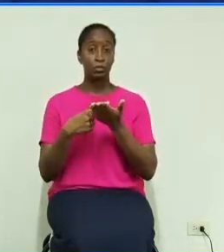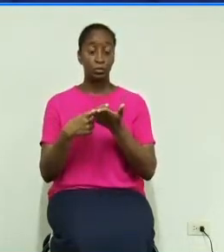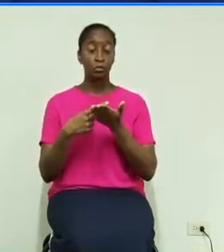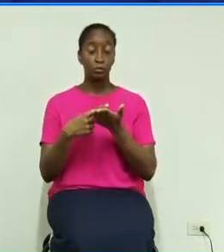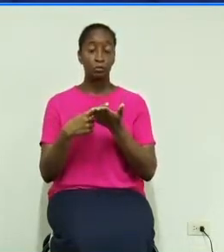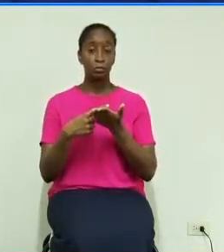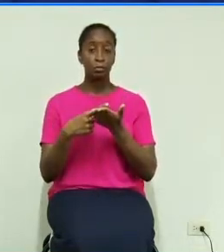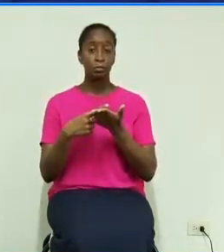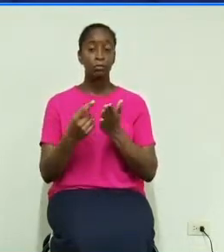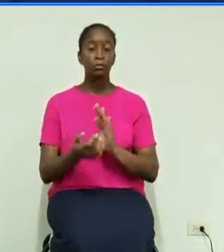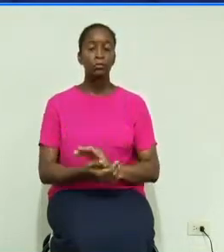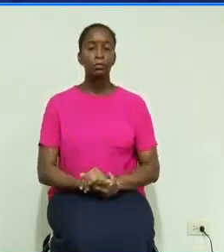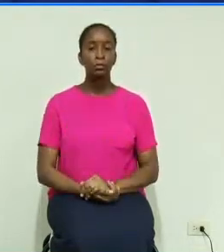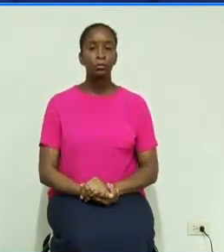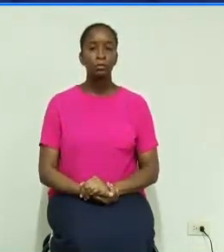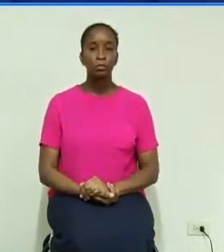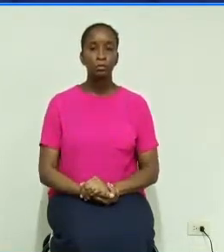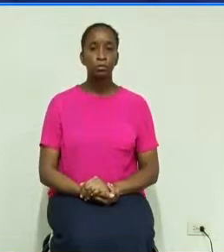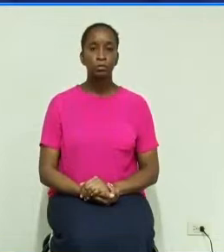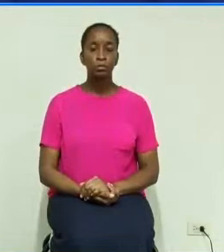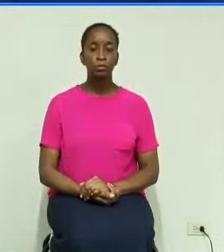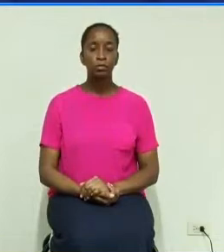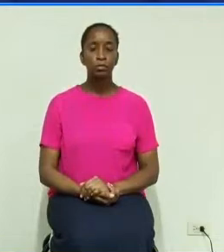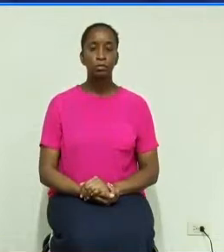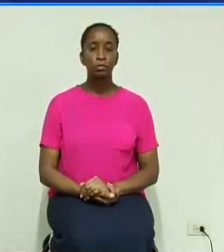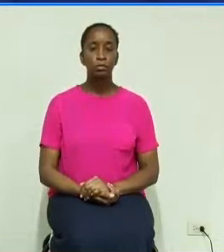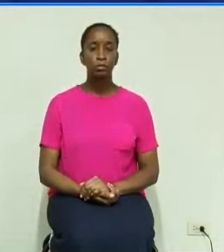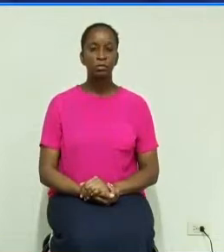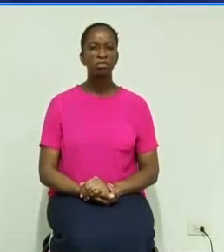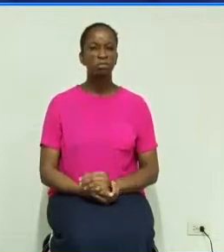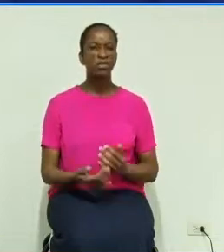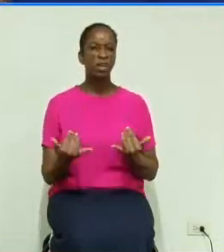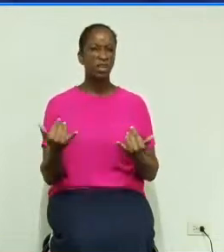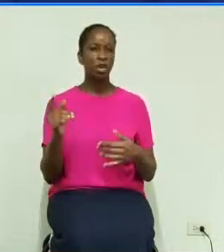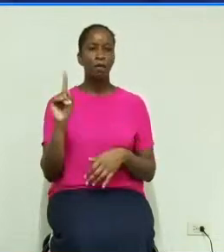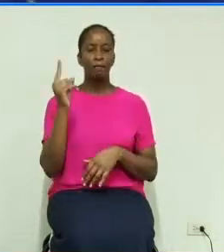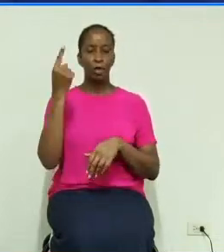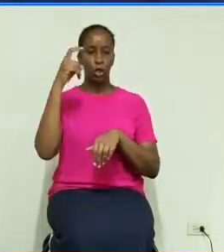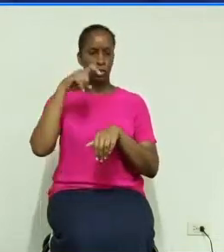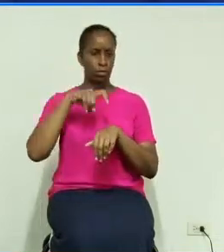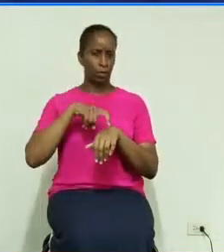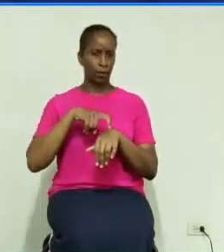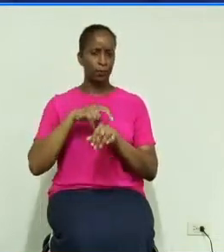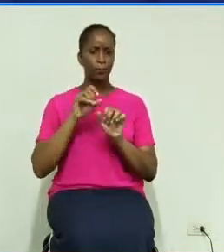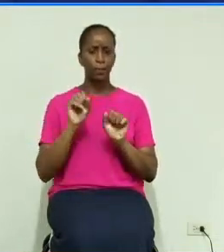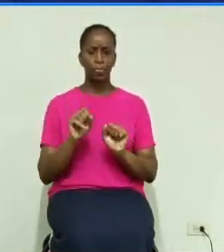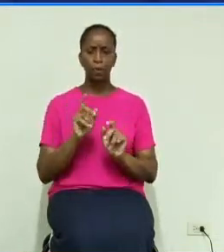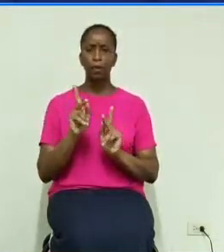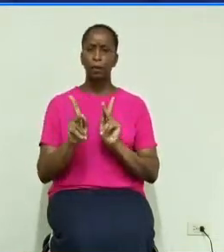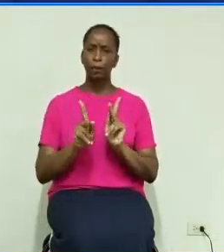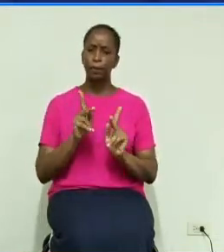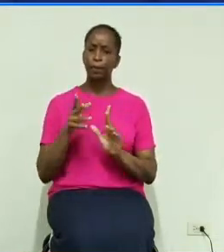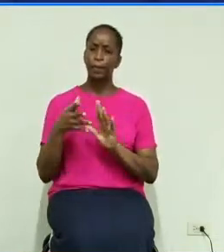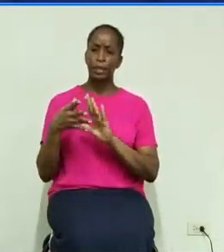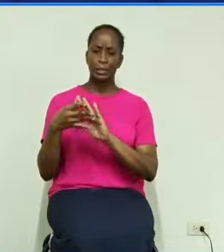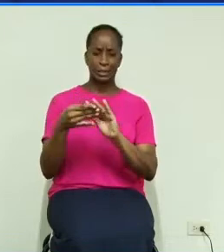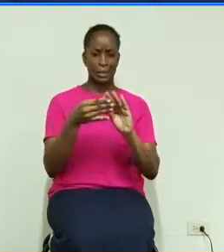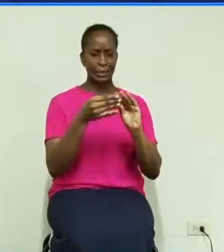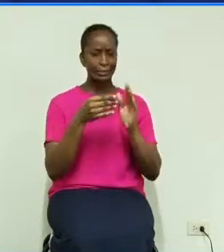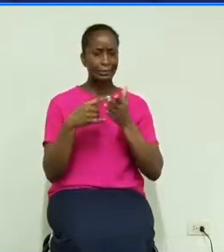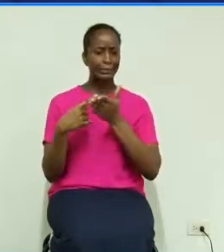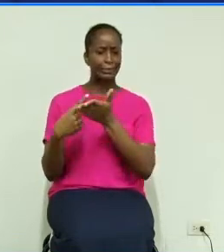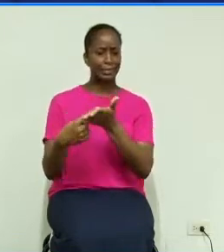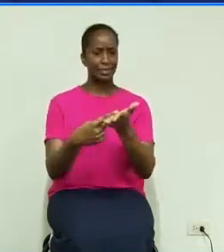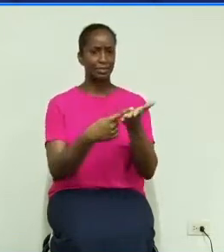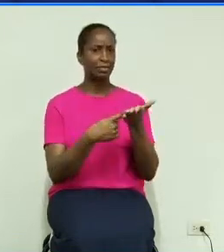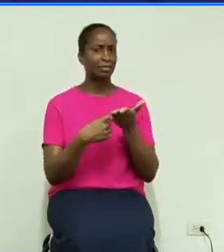participate in how we are going to be governed, how we would like to be governed, how we would like our political systems to look like. I think this is an important window